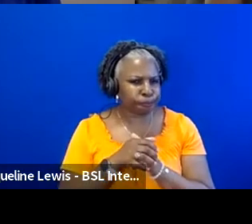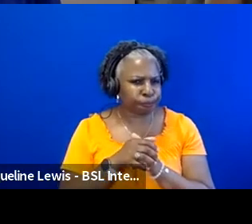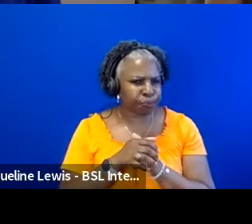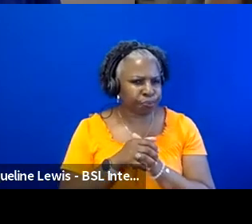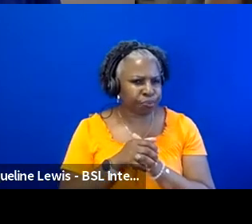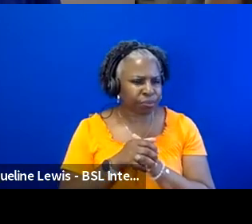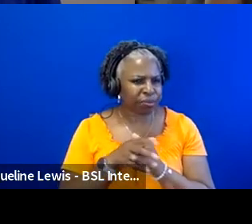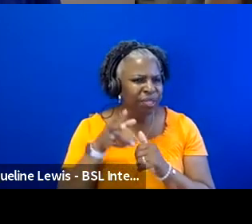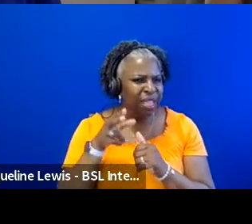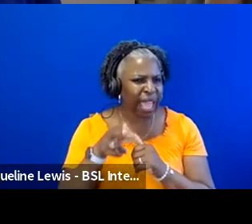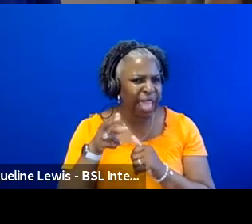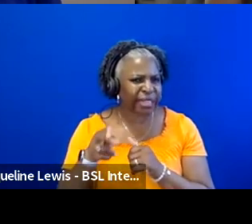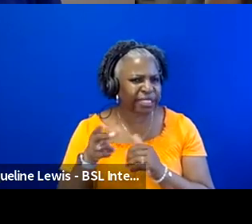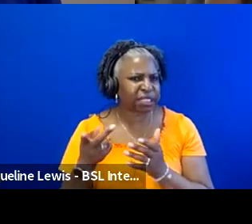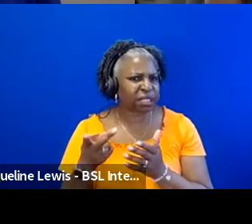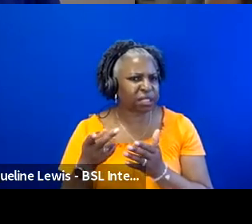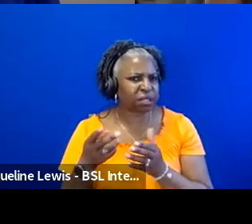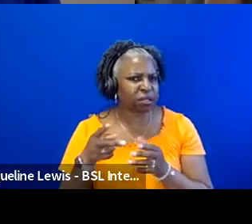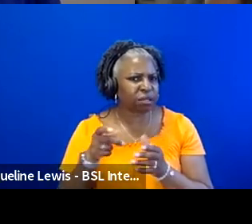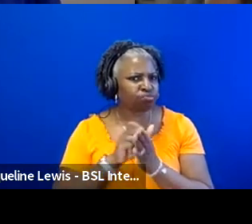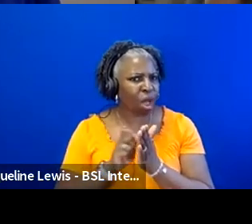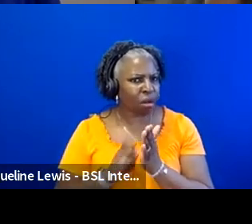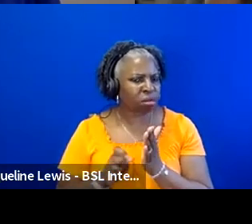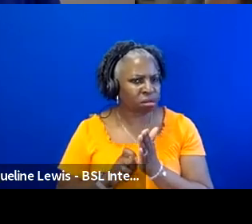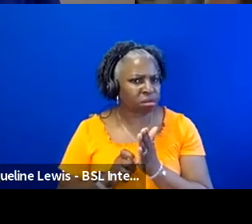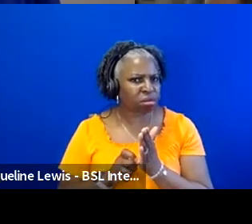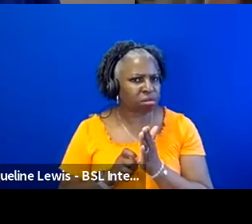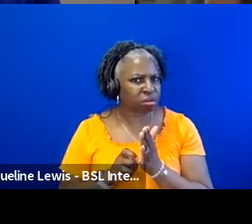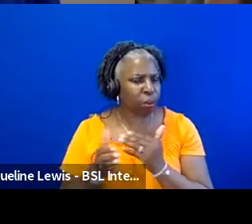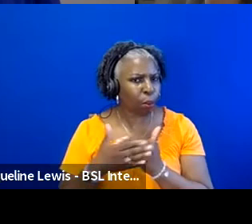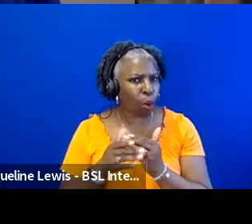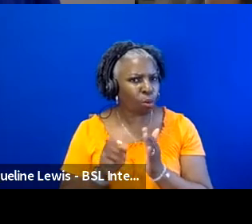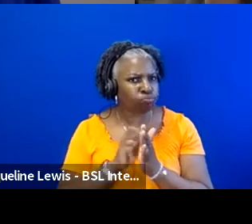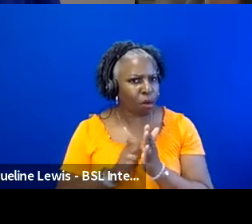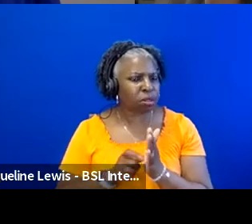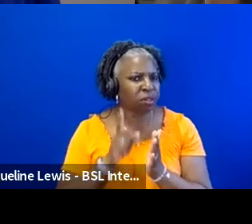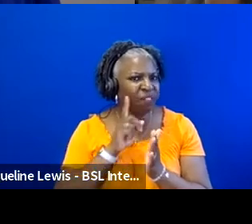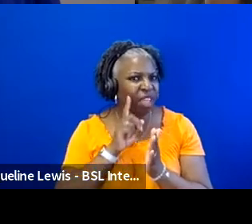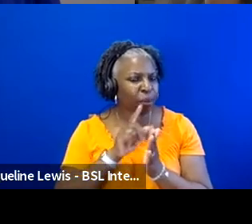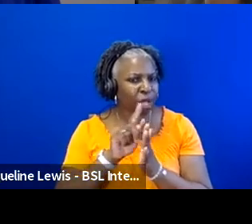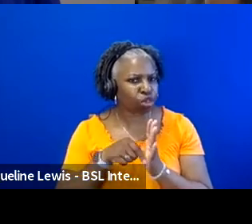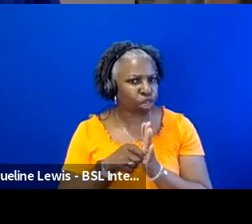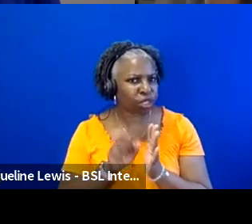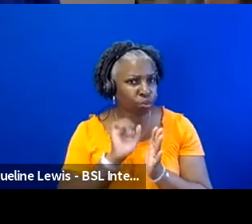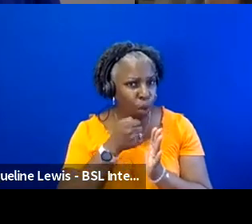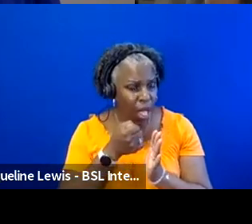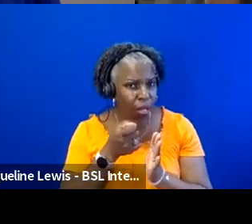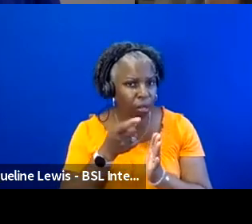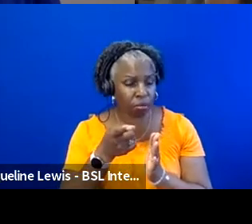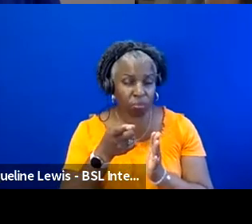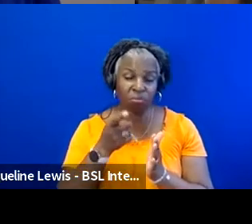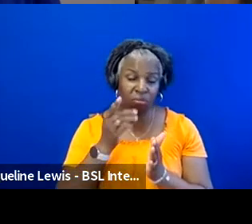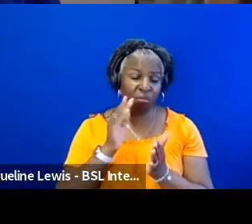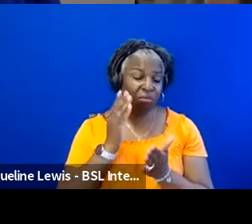edit another volume of writing on female Arab journalists? I absolutely would. If there, you know, there was no limit